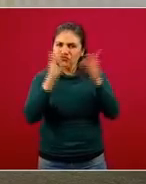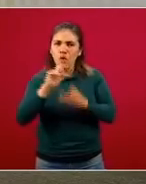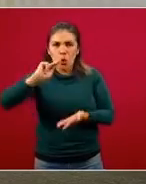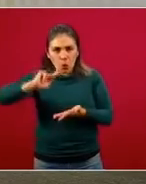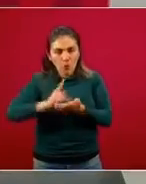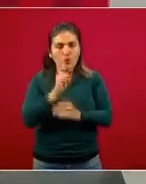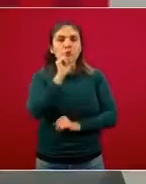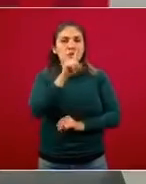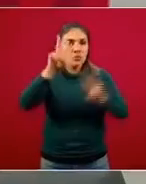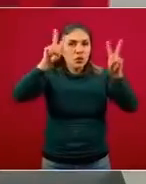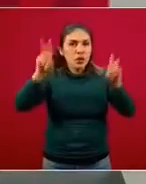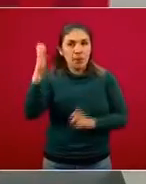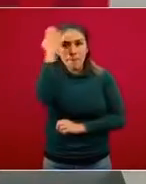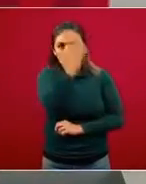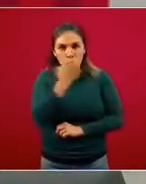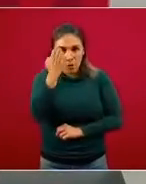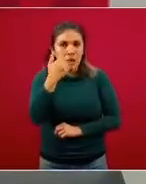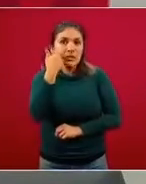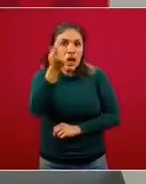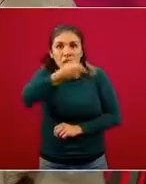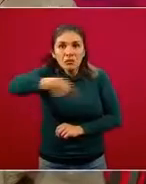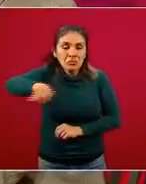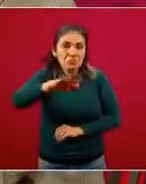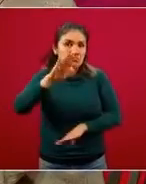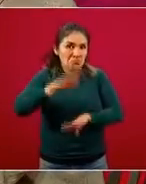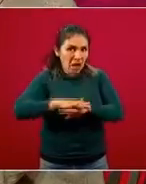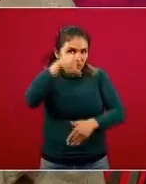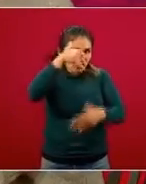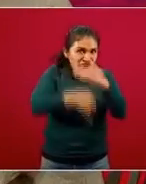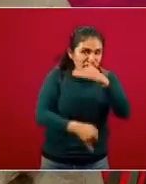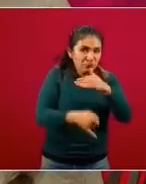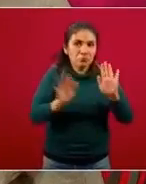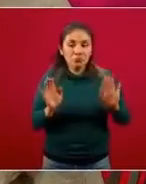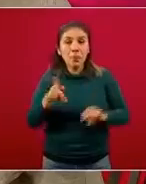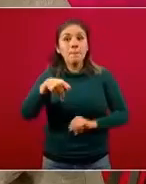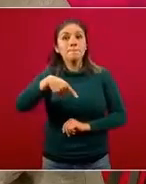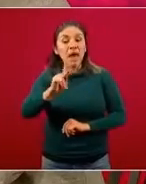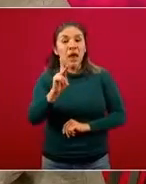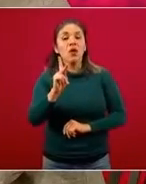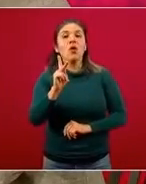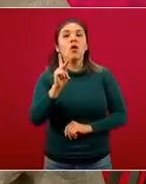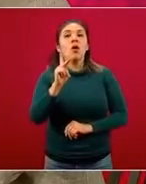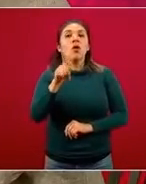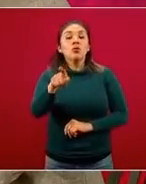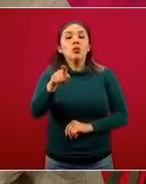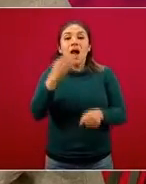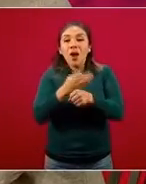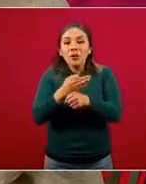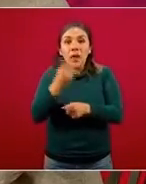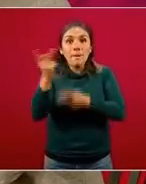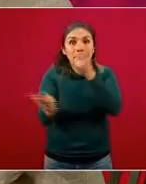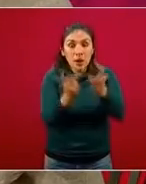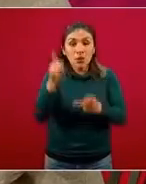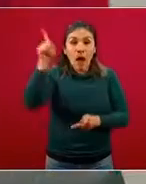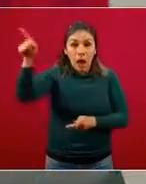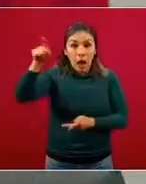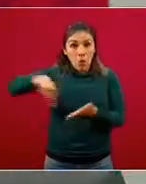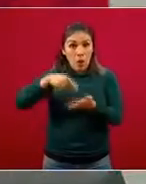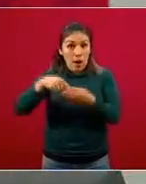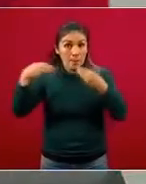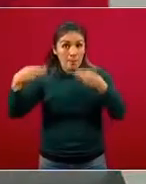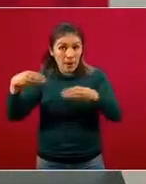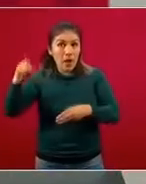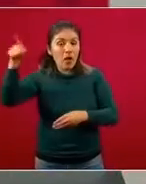tomorrow we'll have time to explain this matter of testing again tomorrow for anyone who wants to update on that. But just so